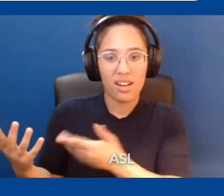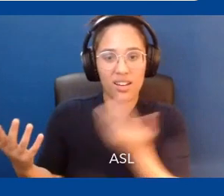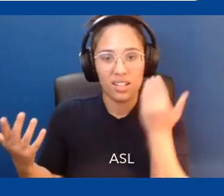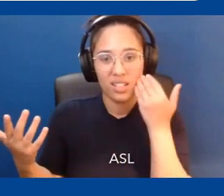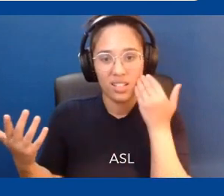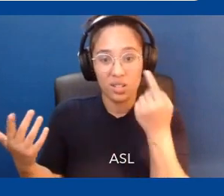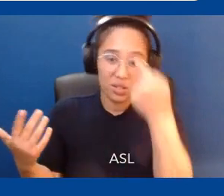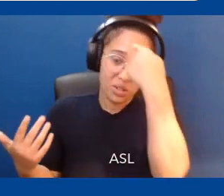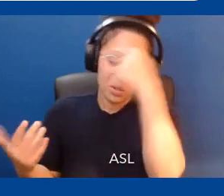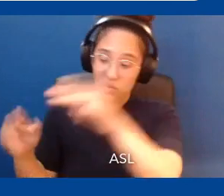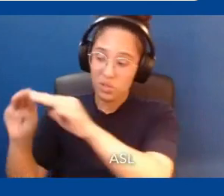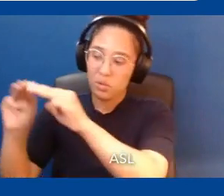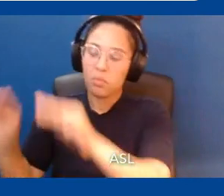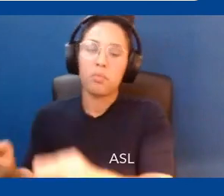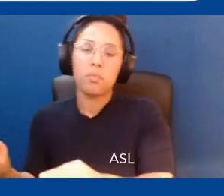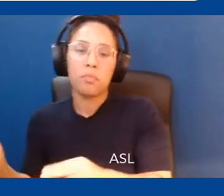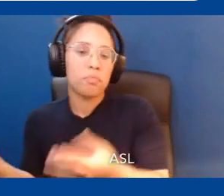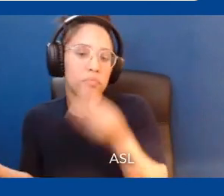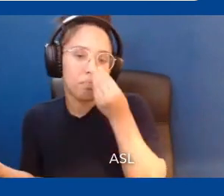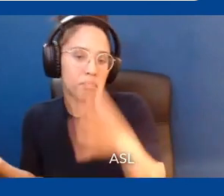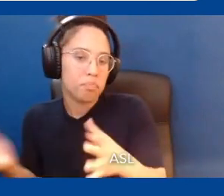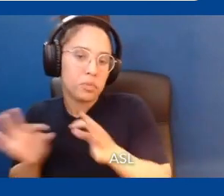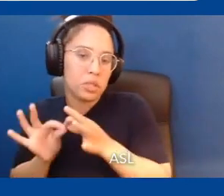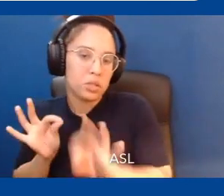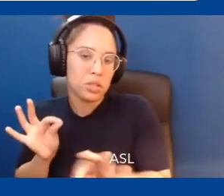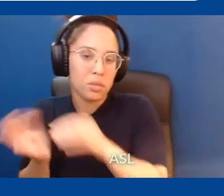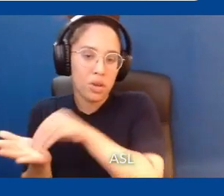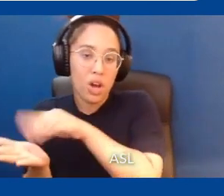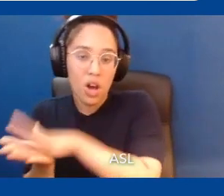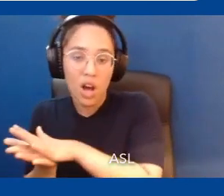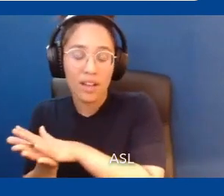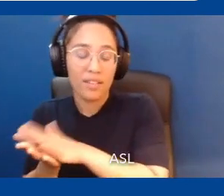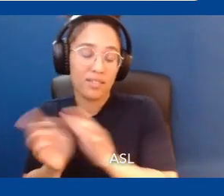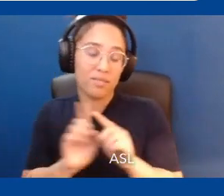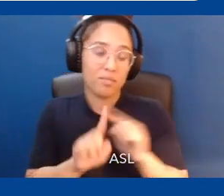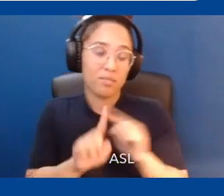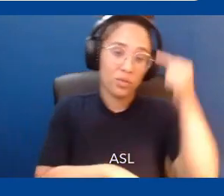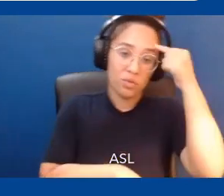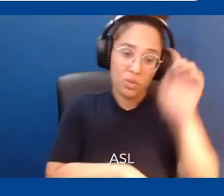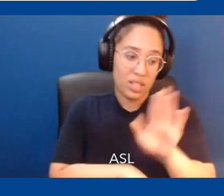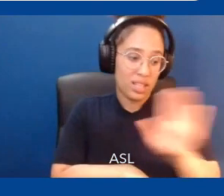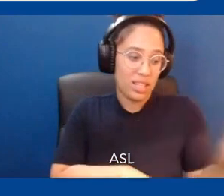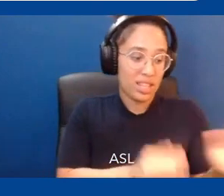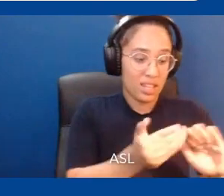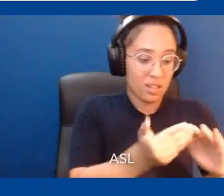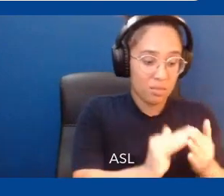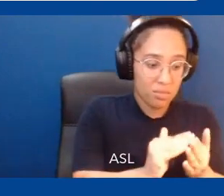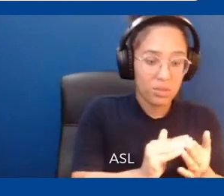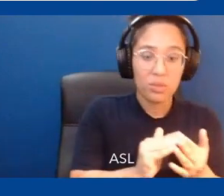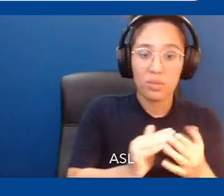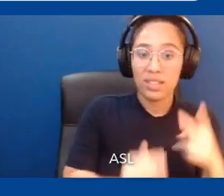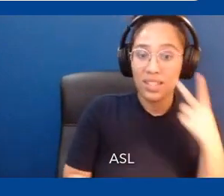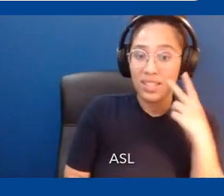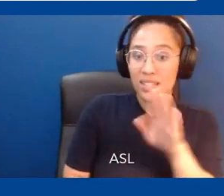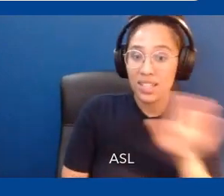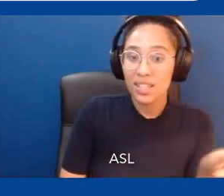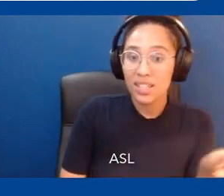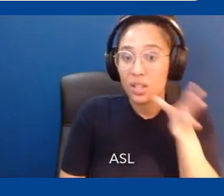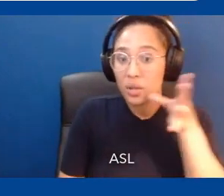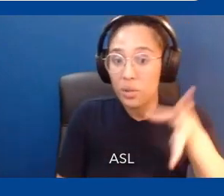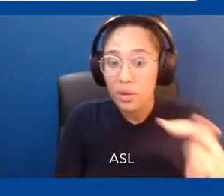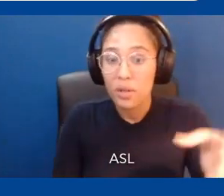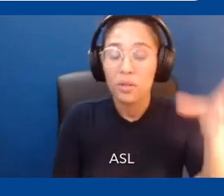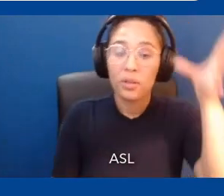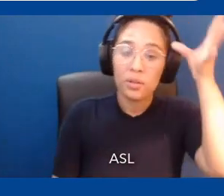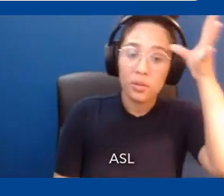museum is just an archive, but for this community it's like it's recording of their grandfathers, grandmothers, right? So